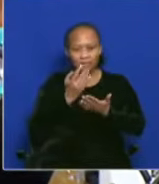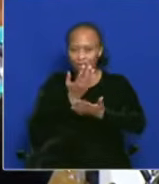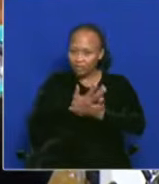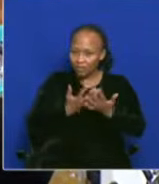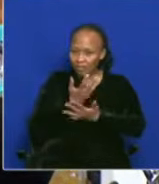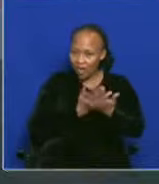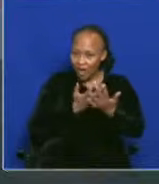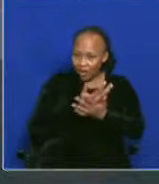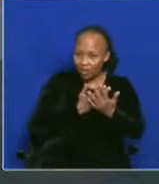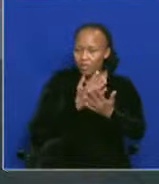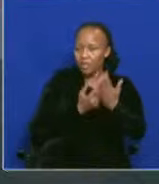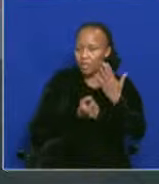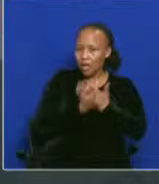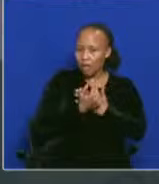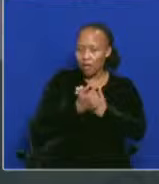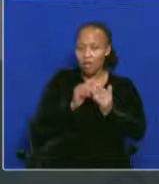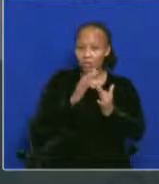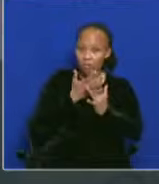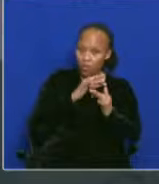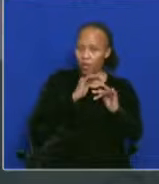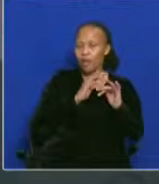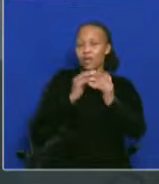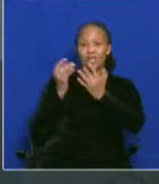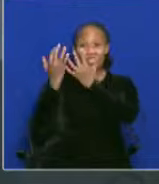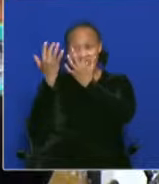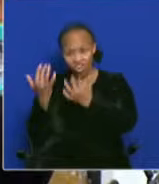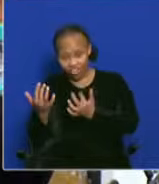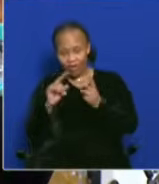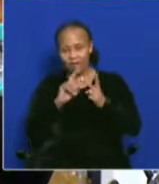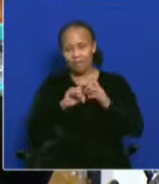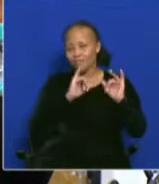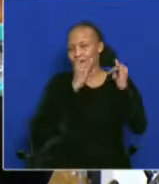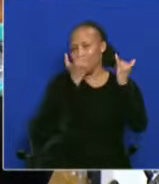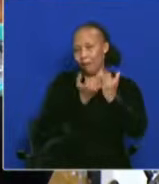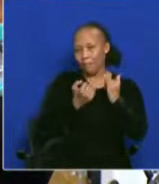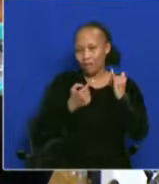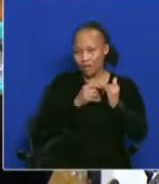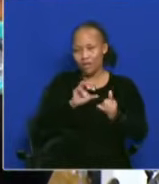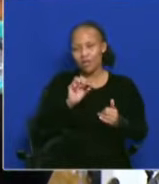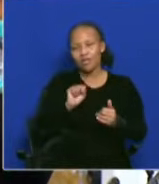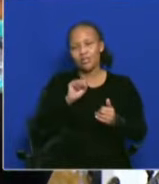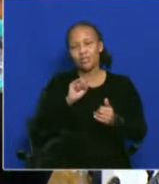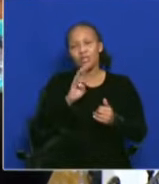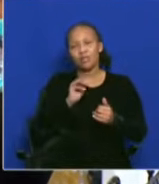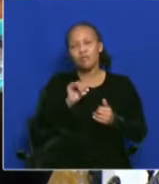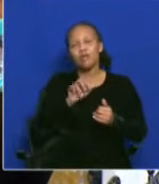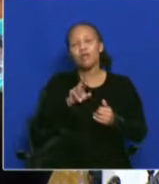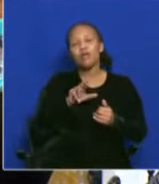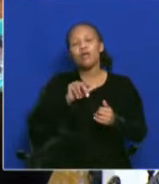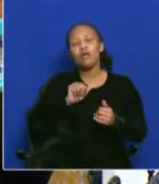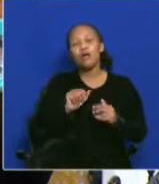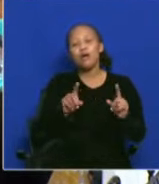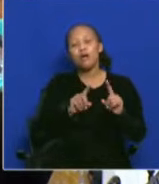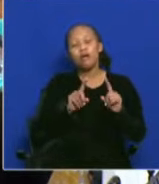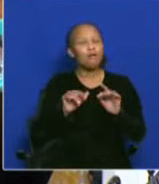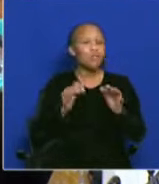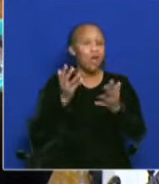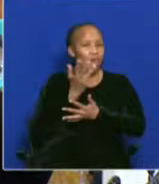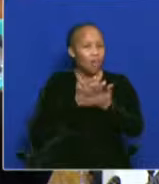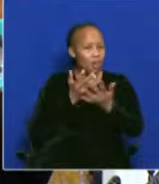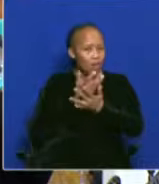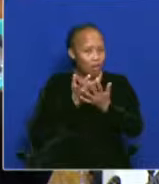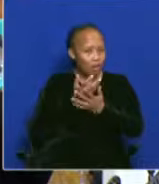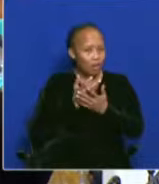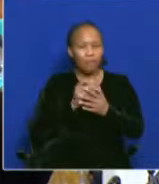massive project. And the rules engine was a complicated system of rolling out a logistics program